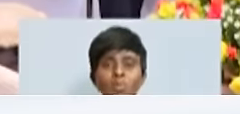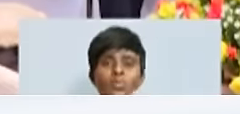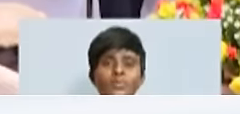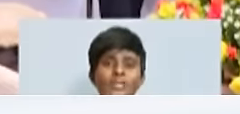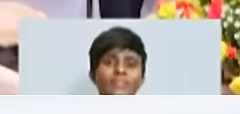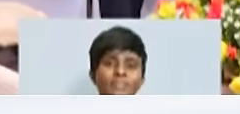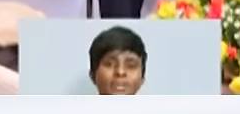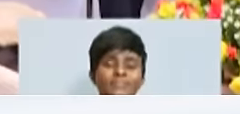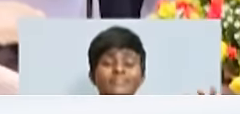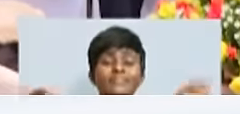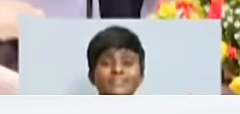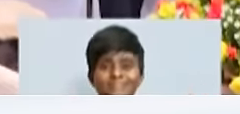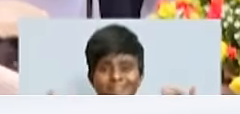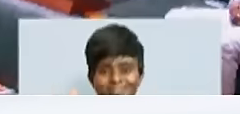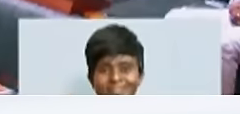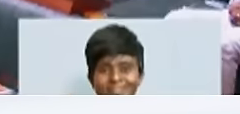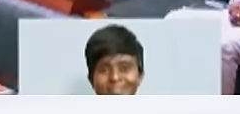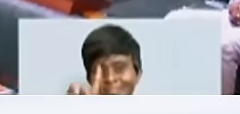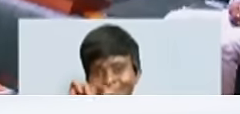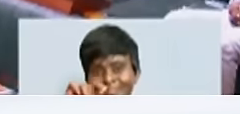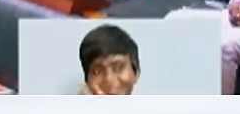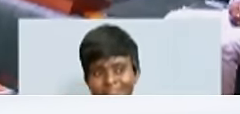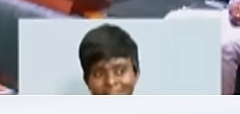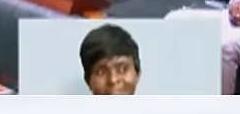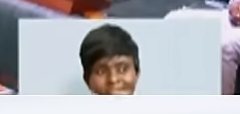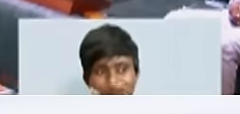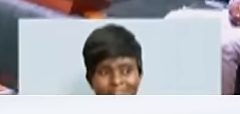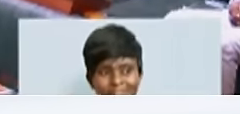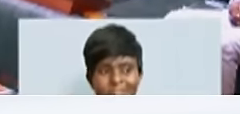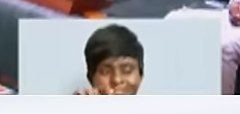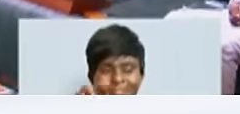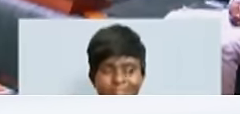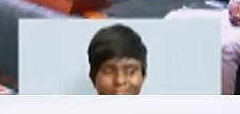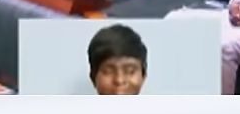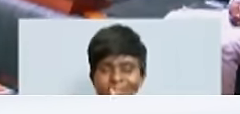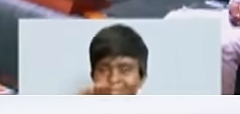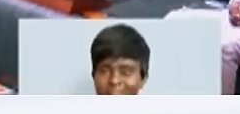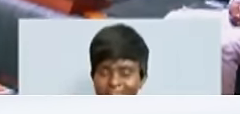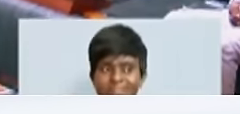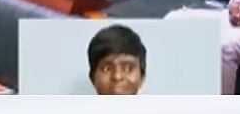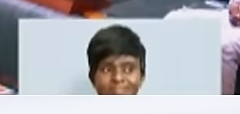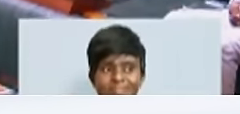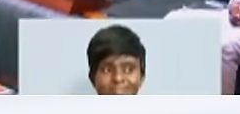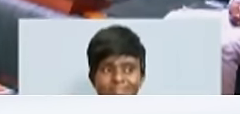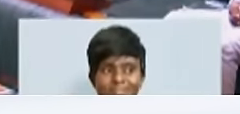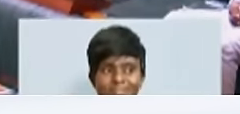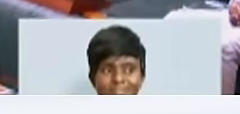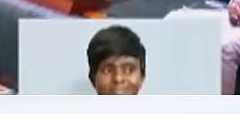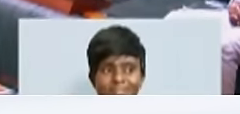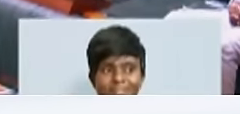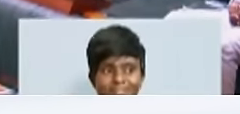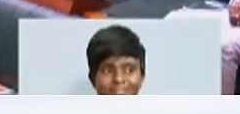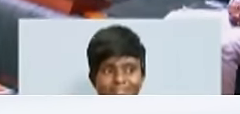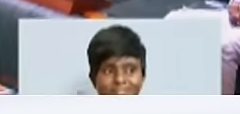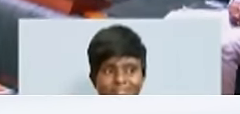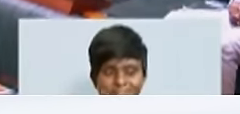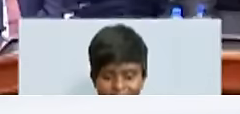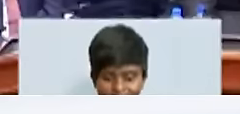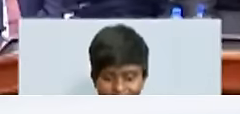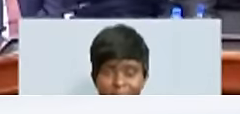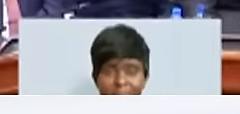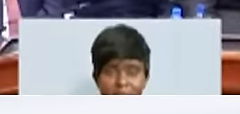Zambians. 20 million of them. 20 million of them. And when we breed